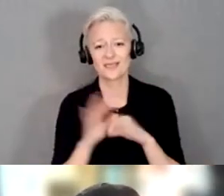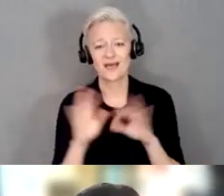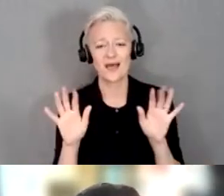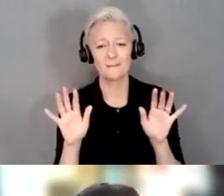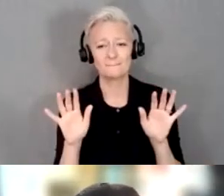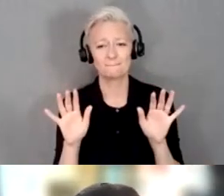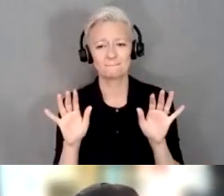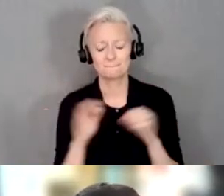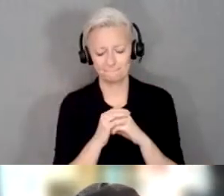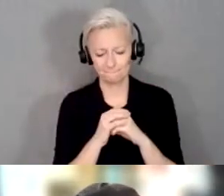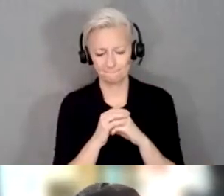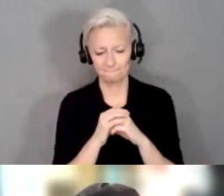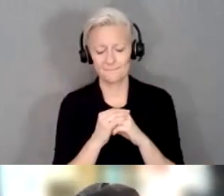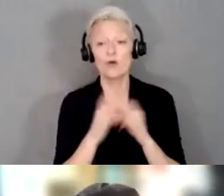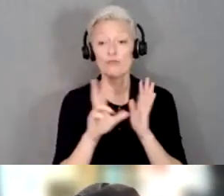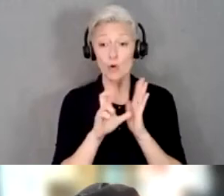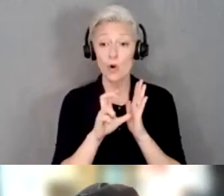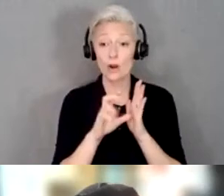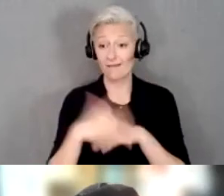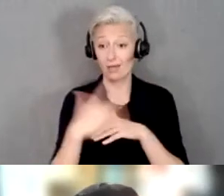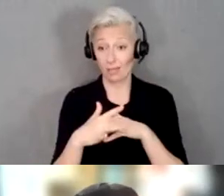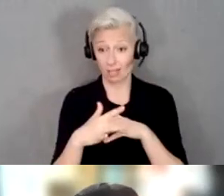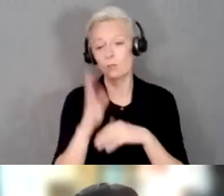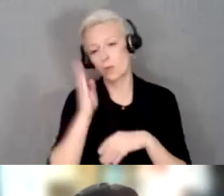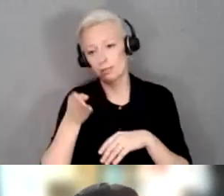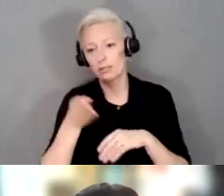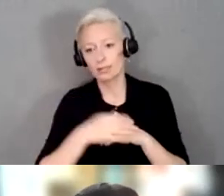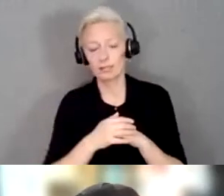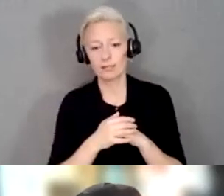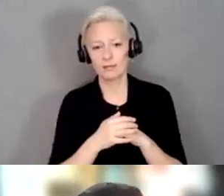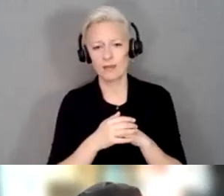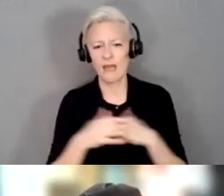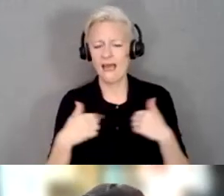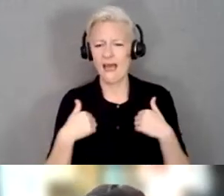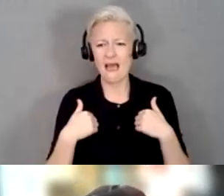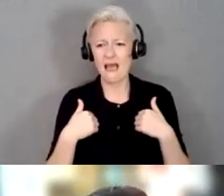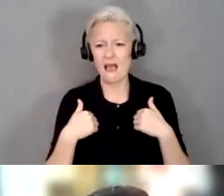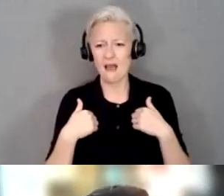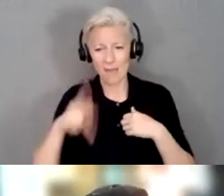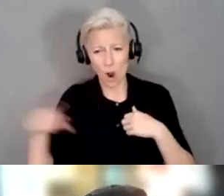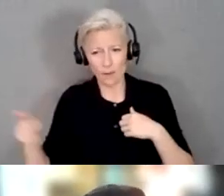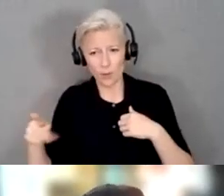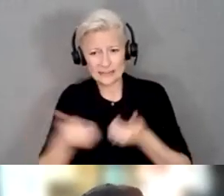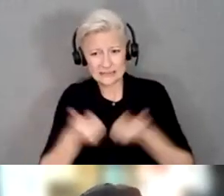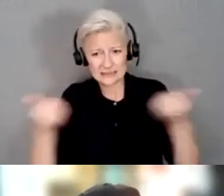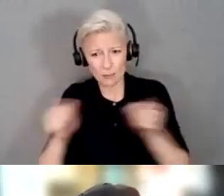the recording will be available. And I'm not sure if we send out the slides separately or as just part of the recording